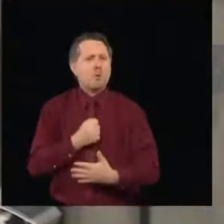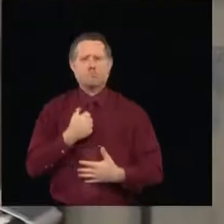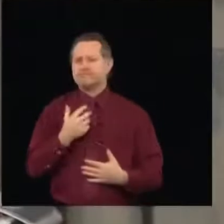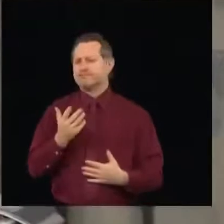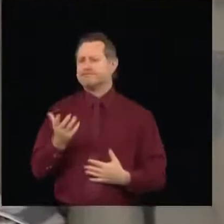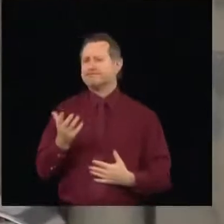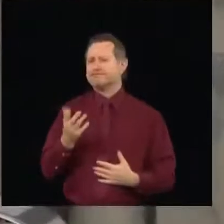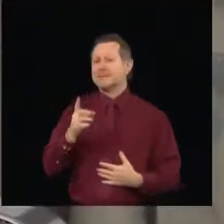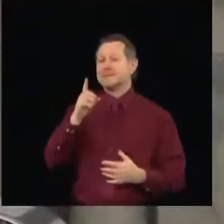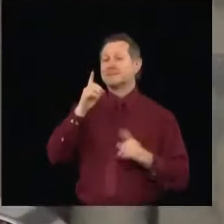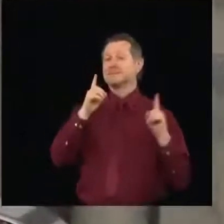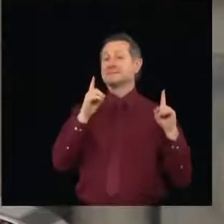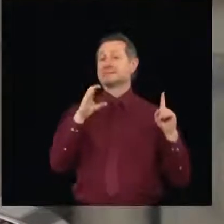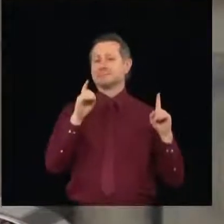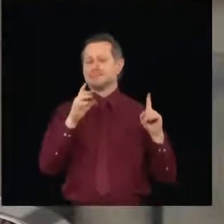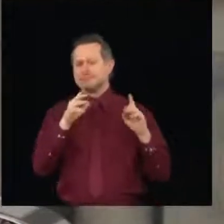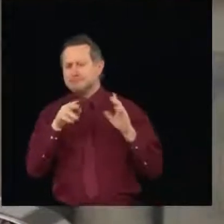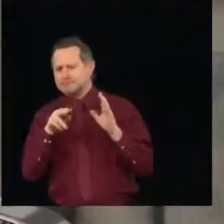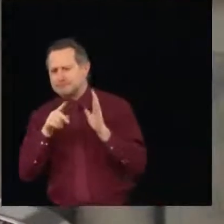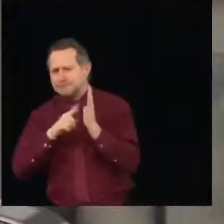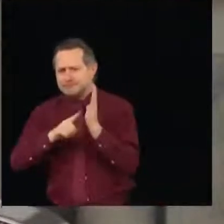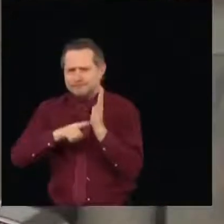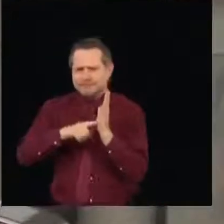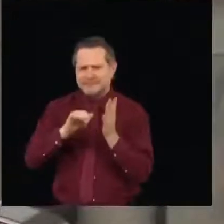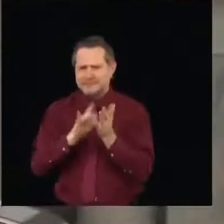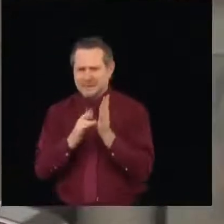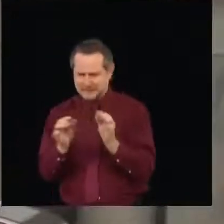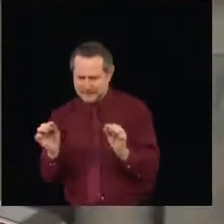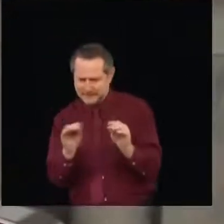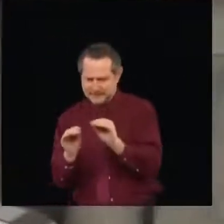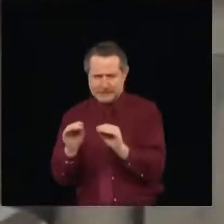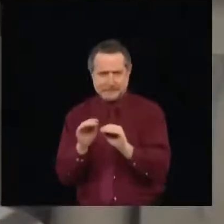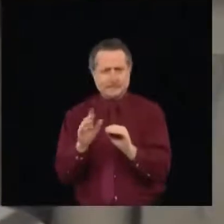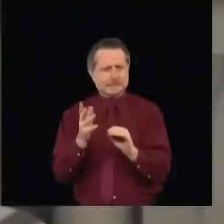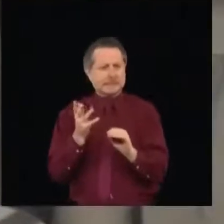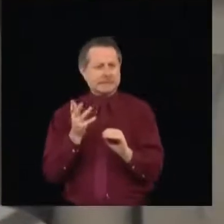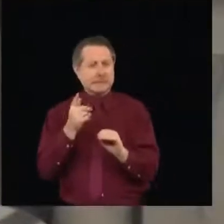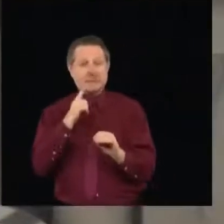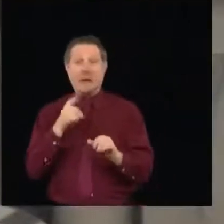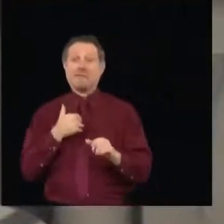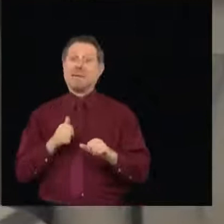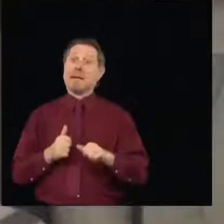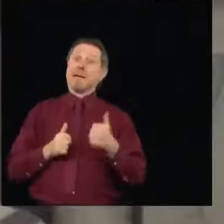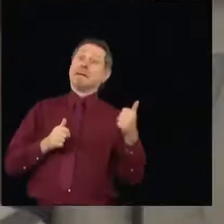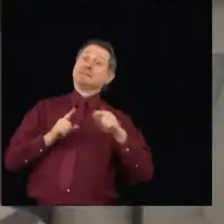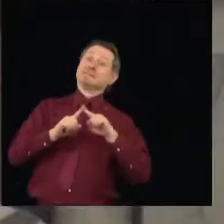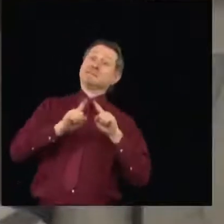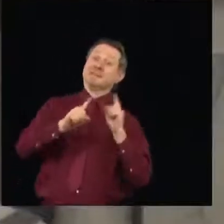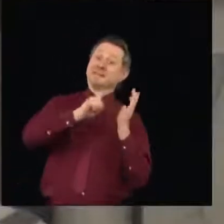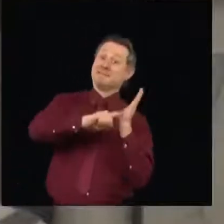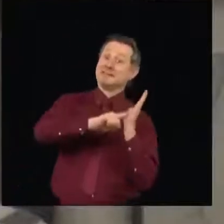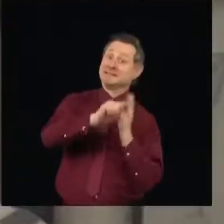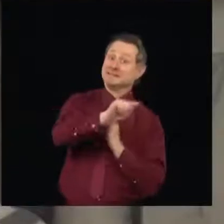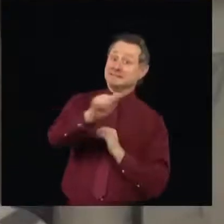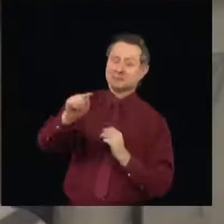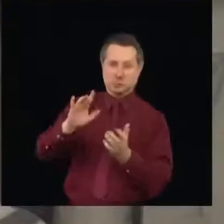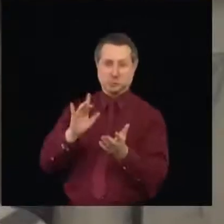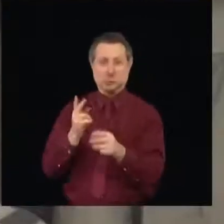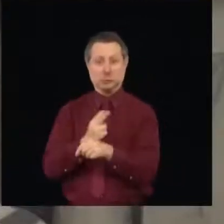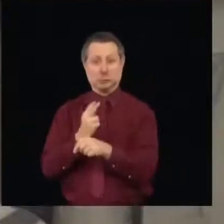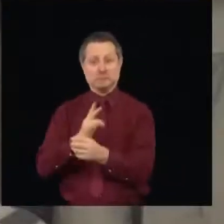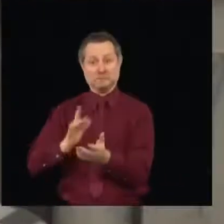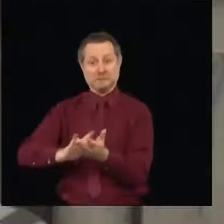the azithromycin, which was the other drug. But there are other groups studying and looking at the use of this for individuals who